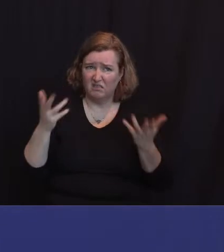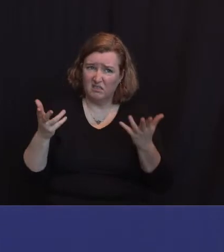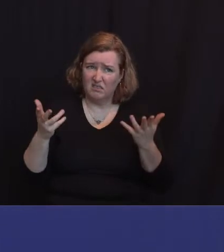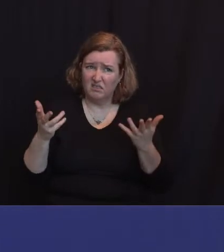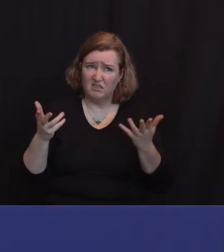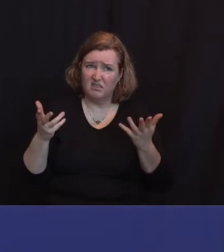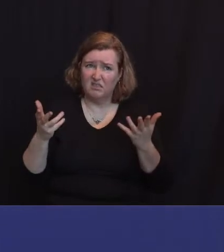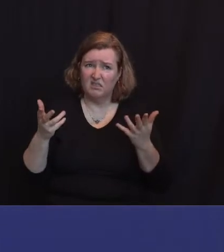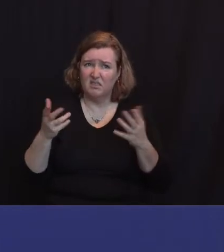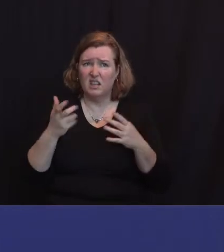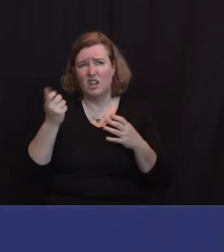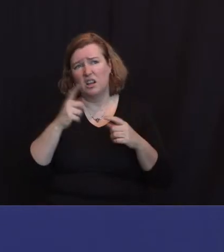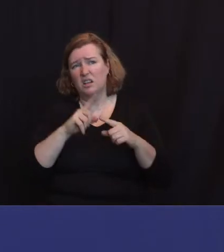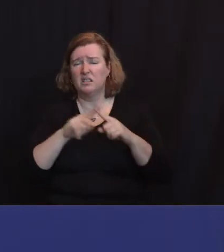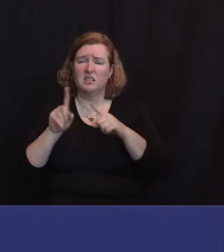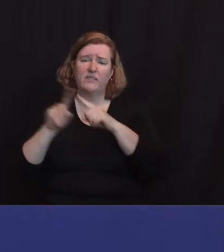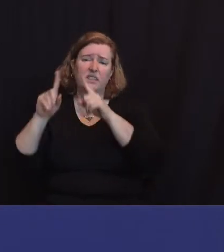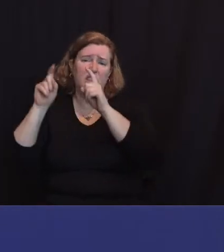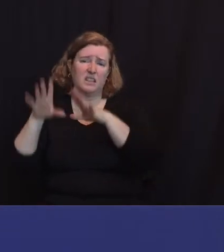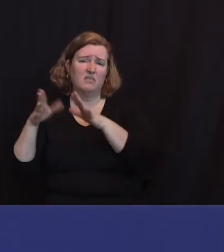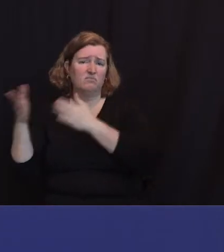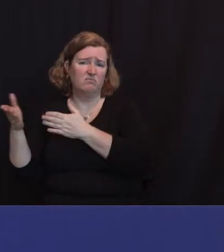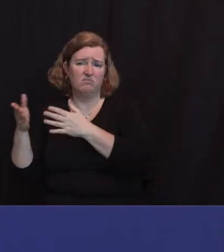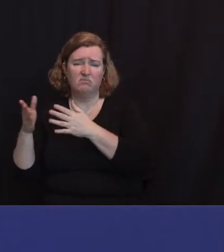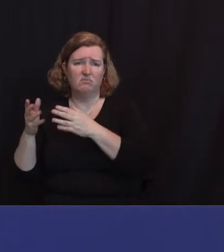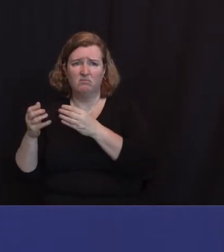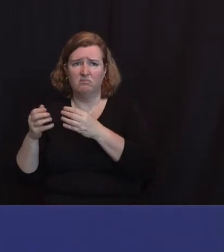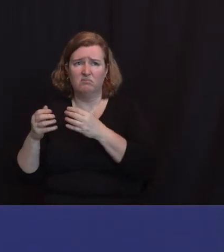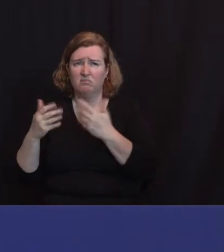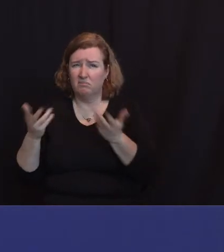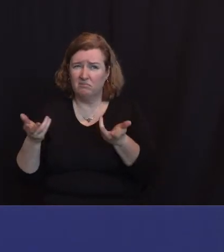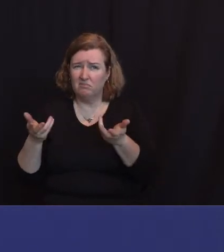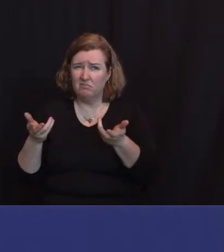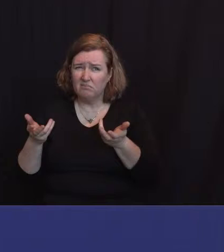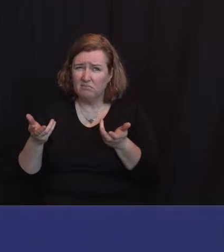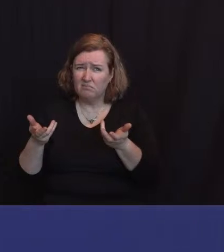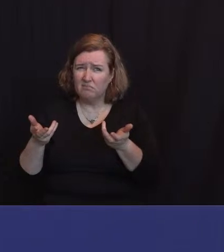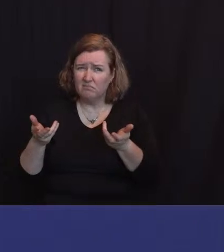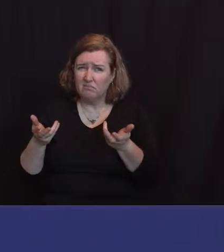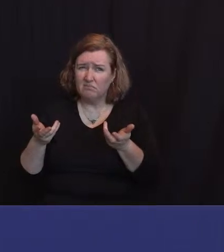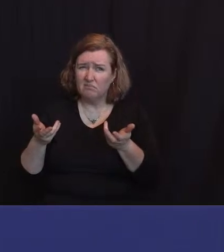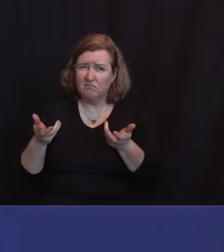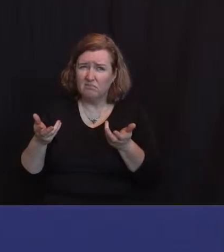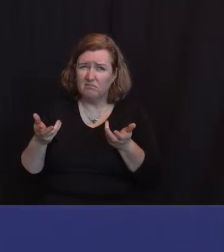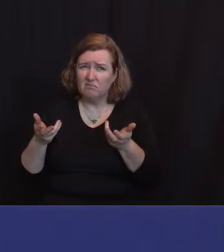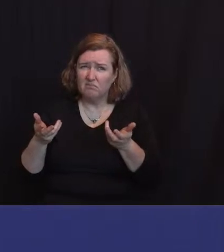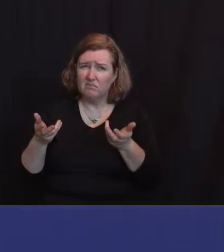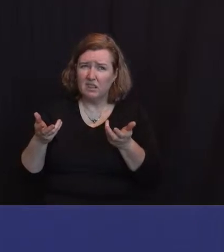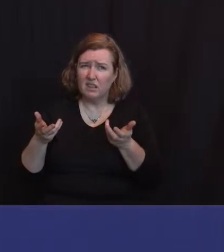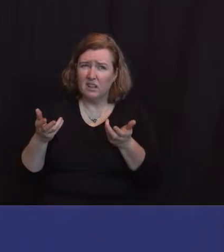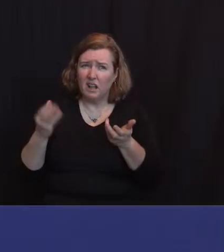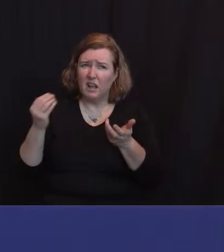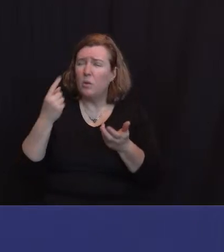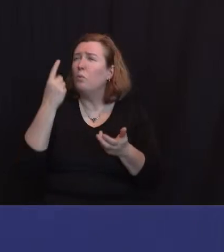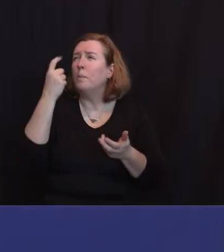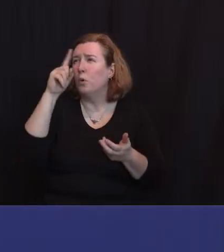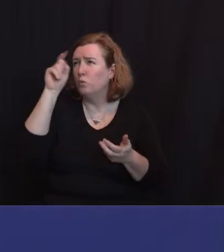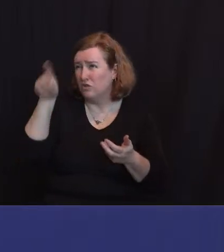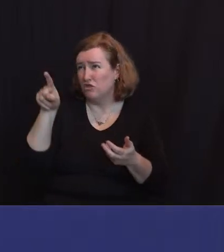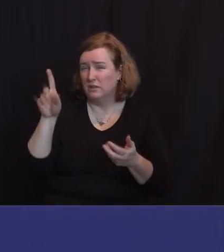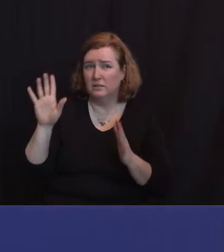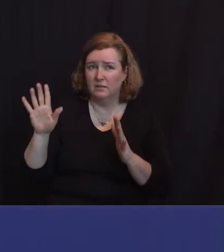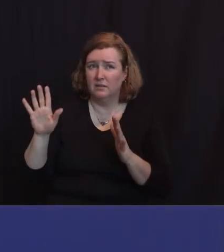assessments in the fall is insufficient. Taking one more bite out of this apple, piggybacking off